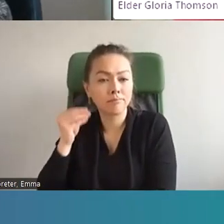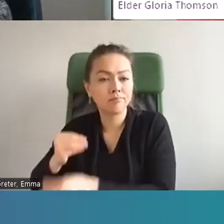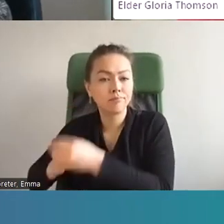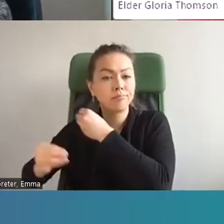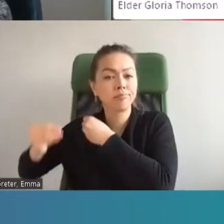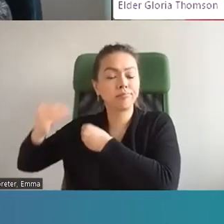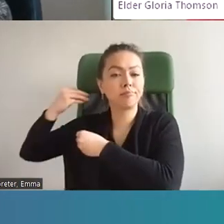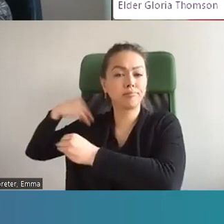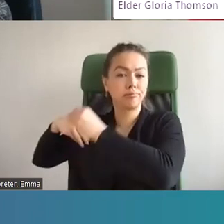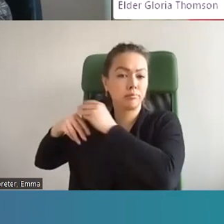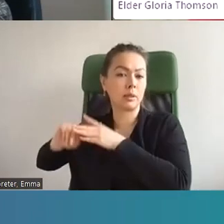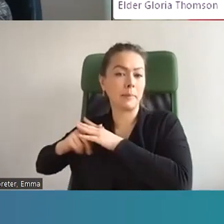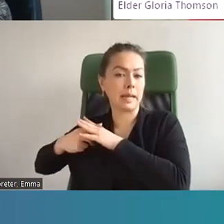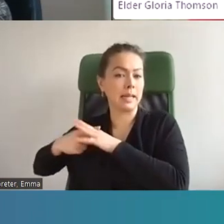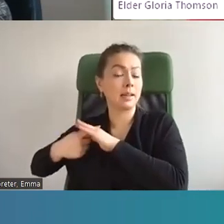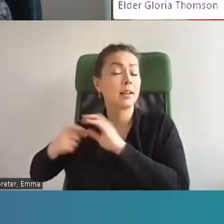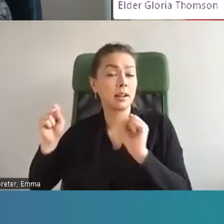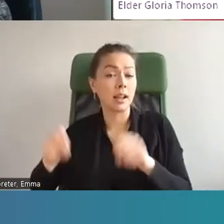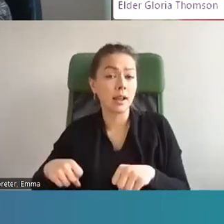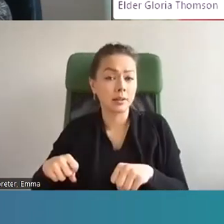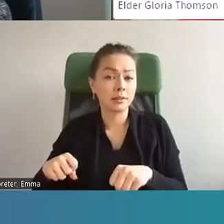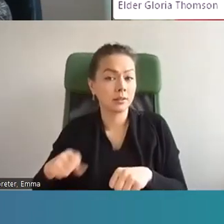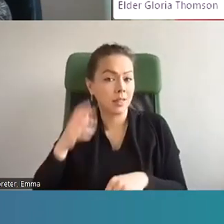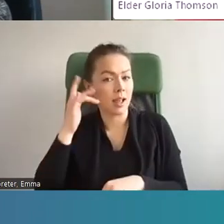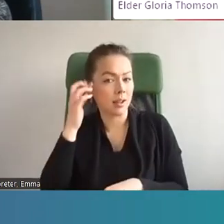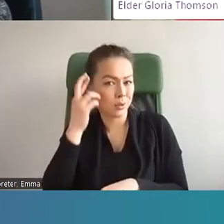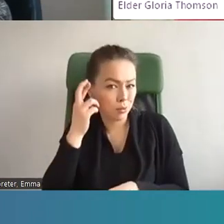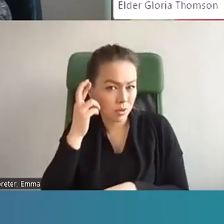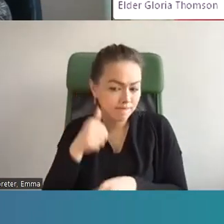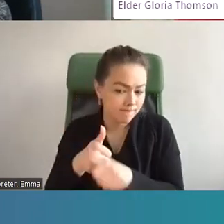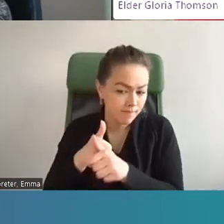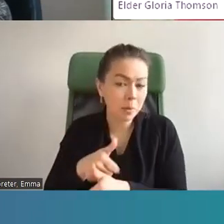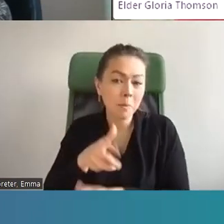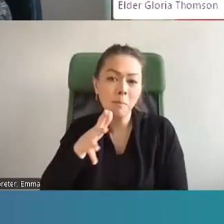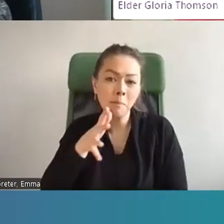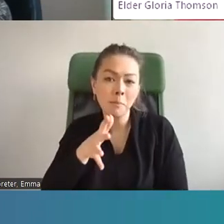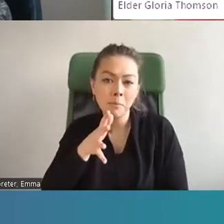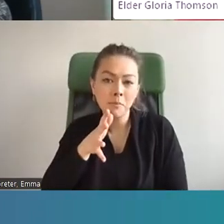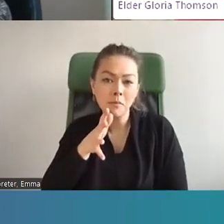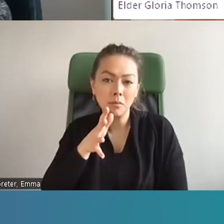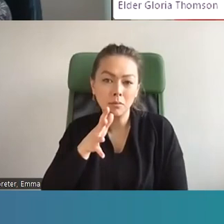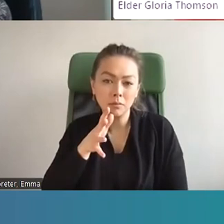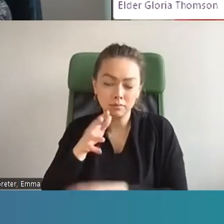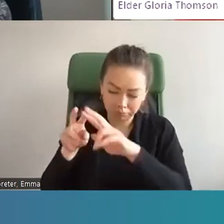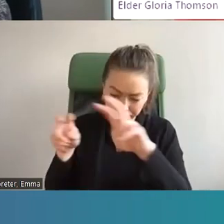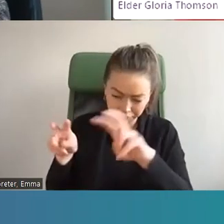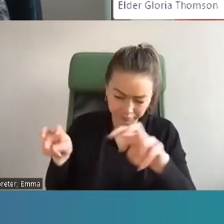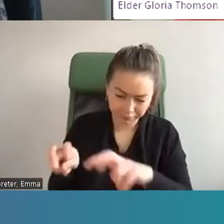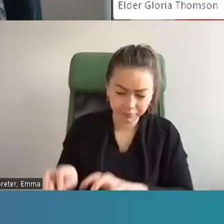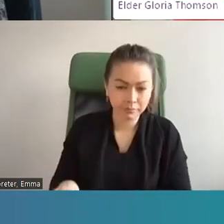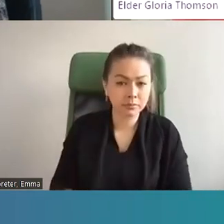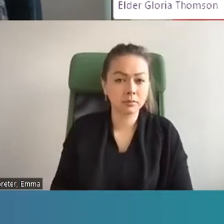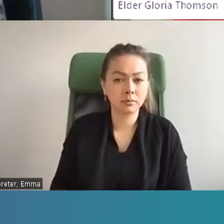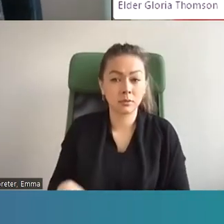very beginnings. You know, so identity, I think, is really an issue right